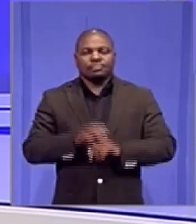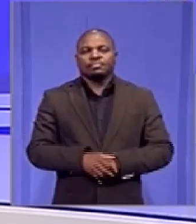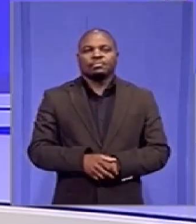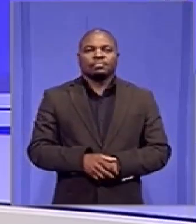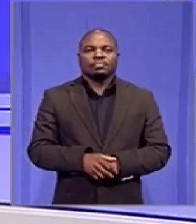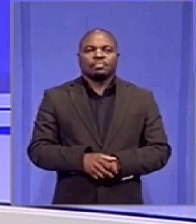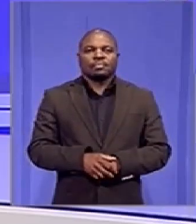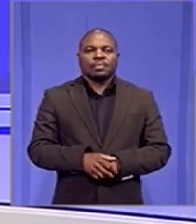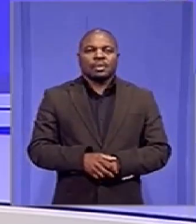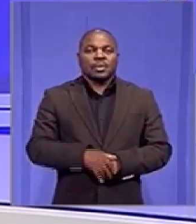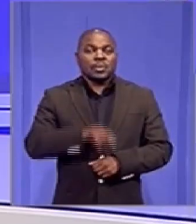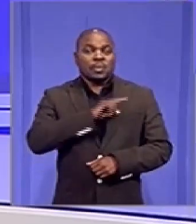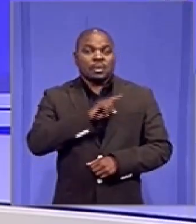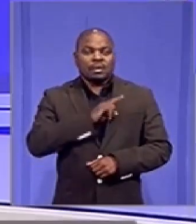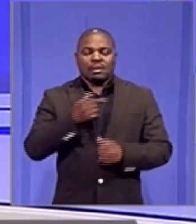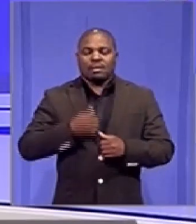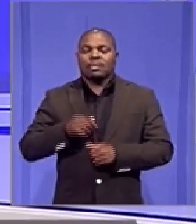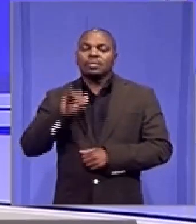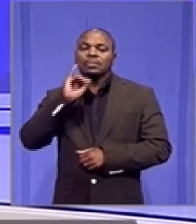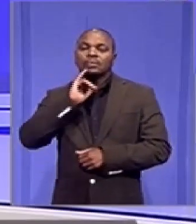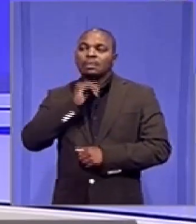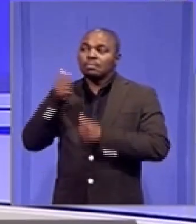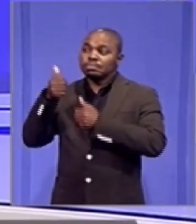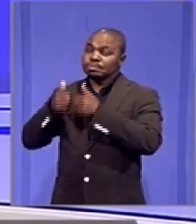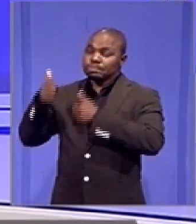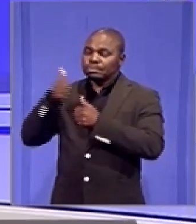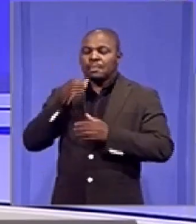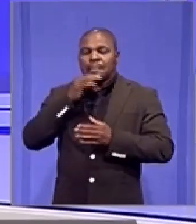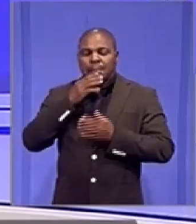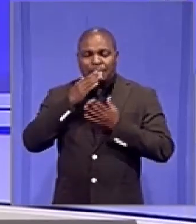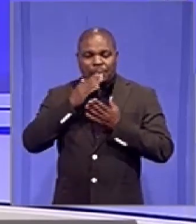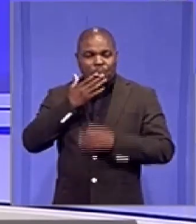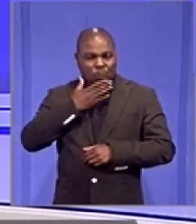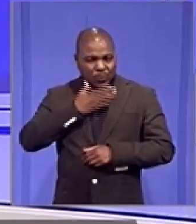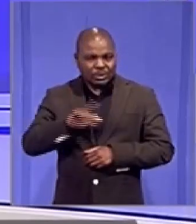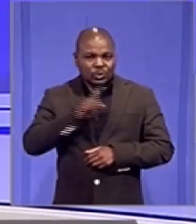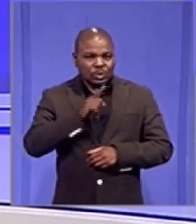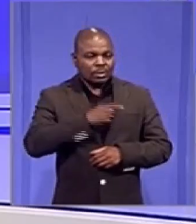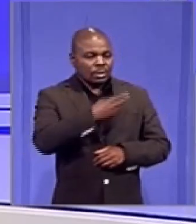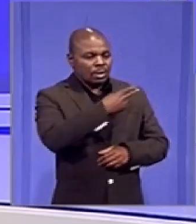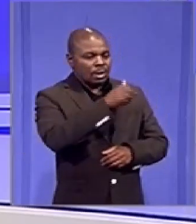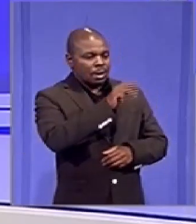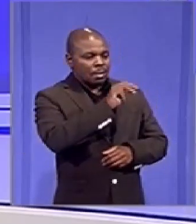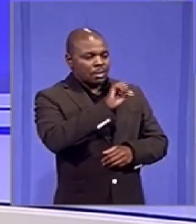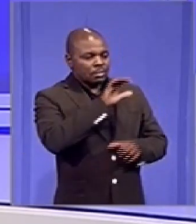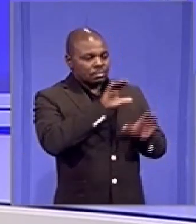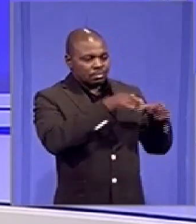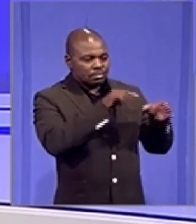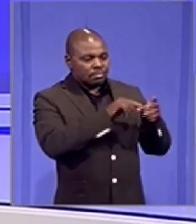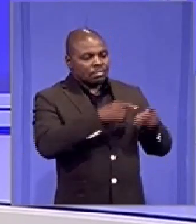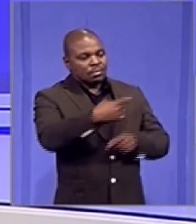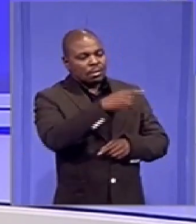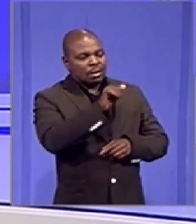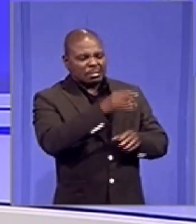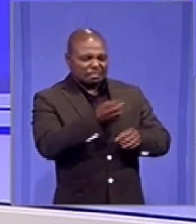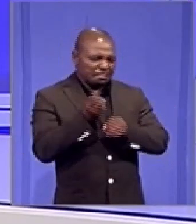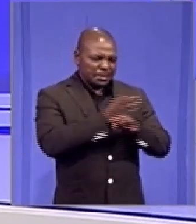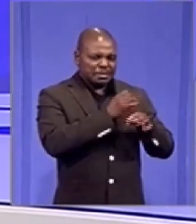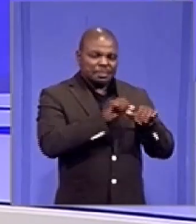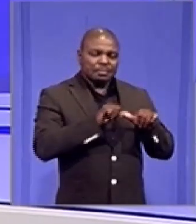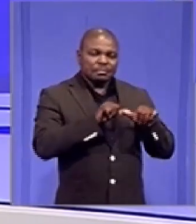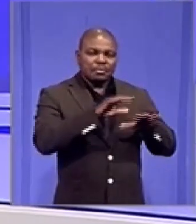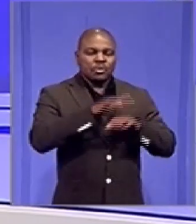Palestina se jaaka bothati jwa Israele bo ikanne go matlafatsa ntwa kgatlhanong le Hamas kwa Gaza.